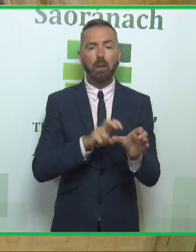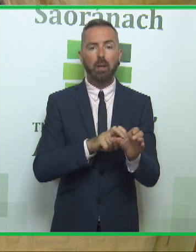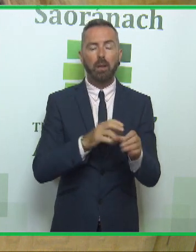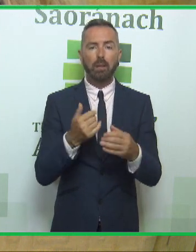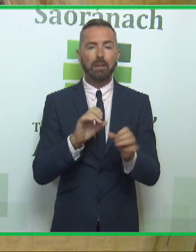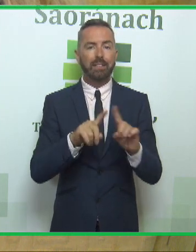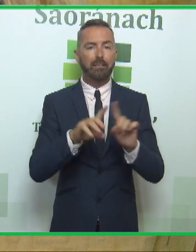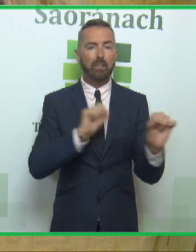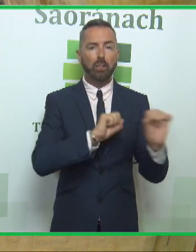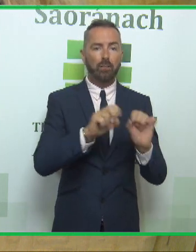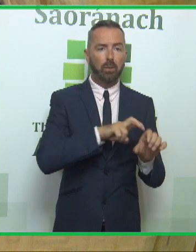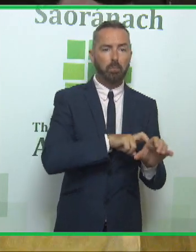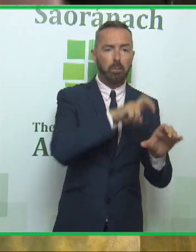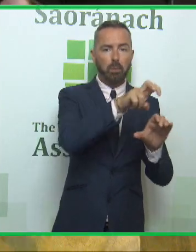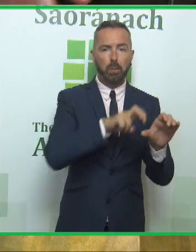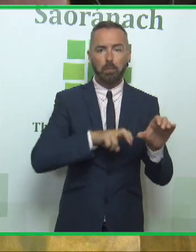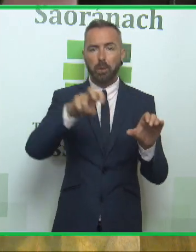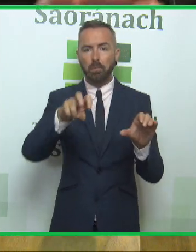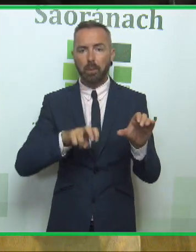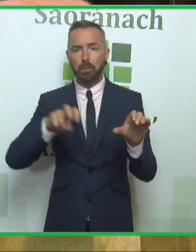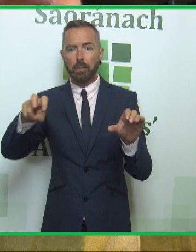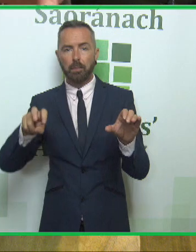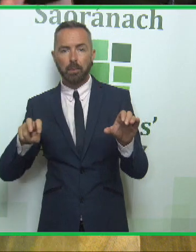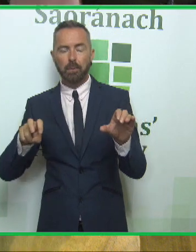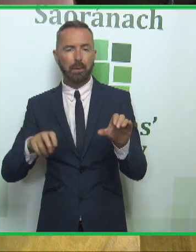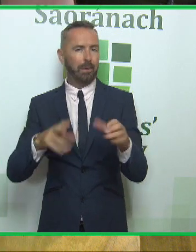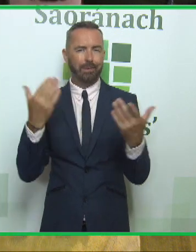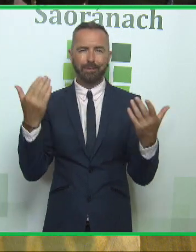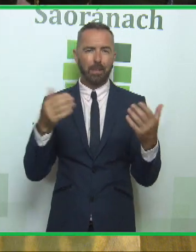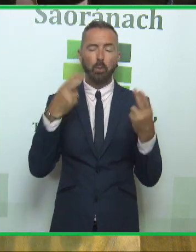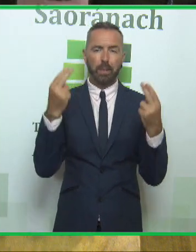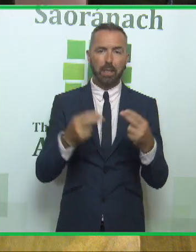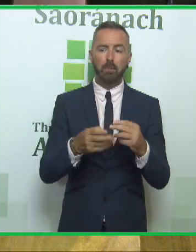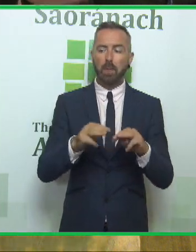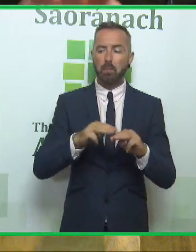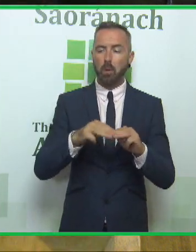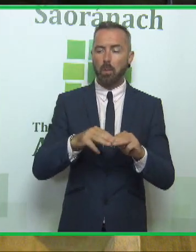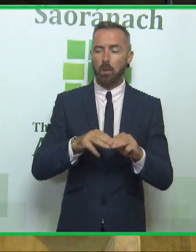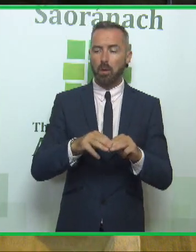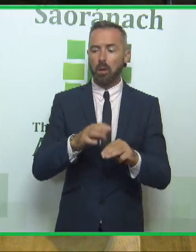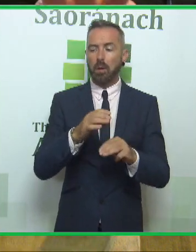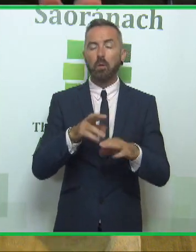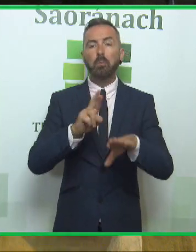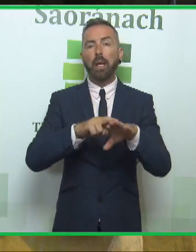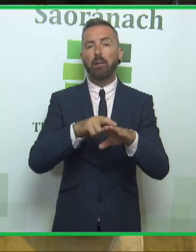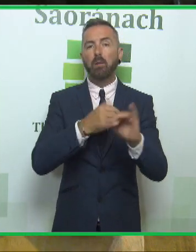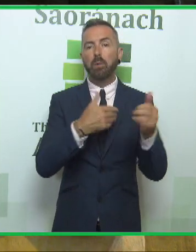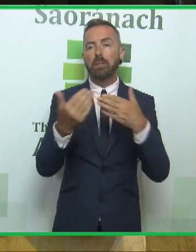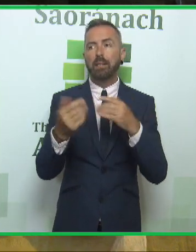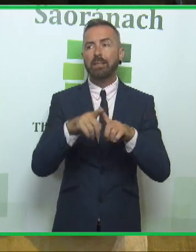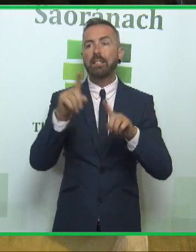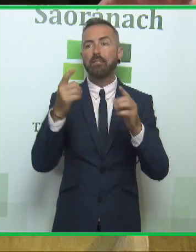anything until you've addressed that area. And we have to be good at presenting a variety of solutions at the same